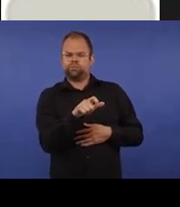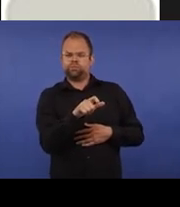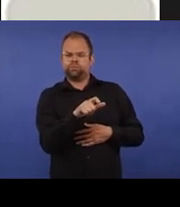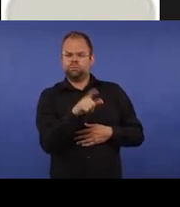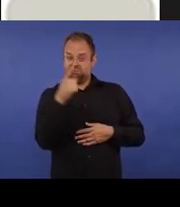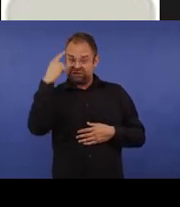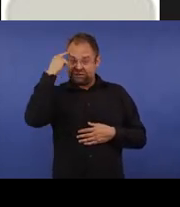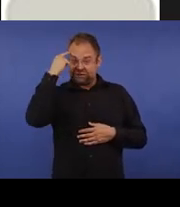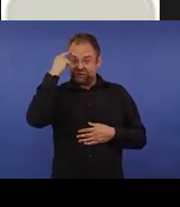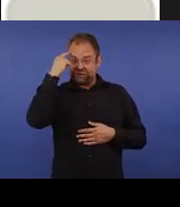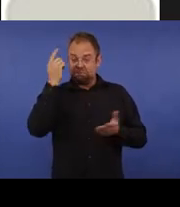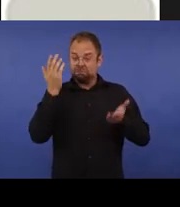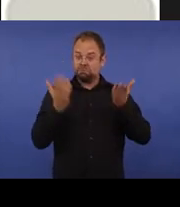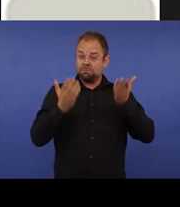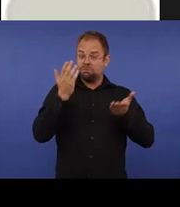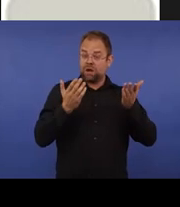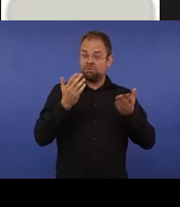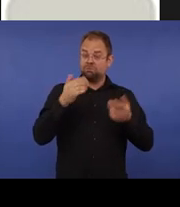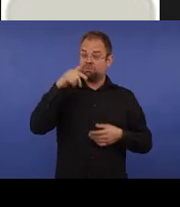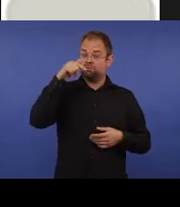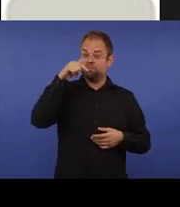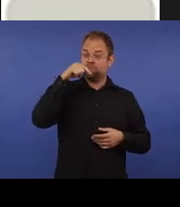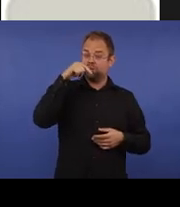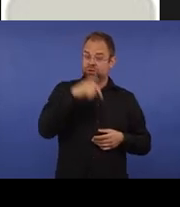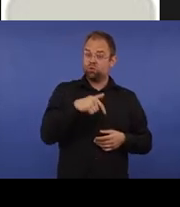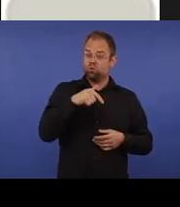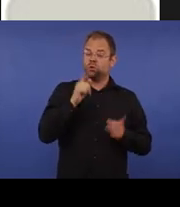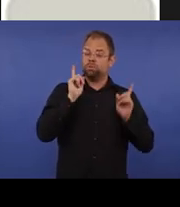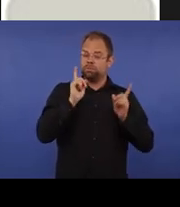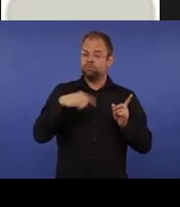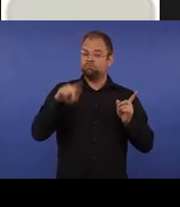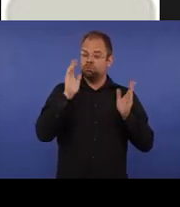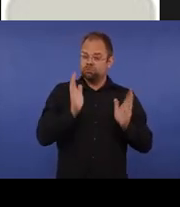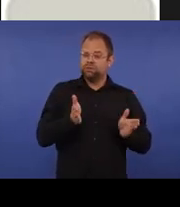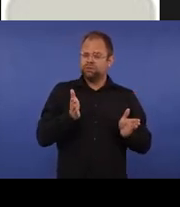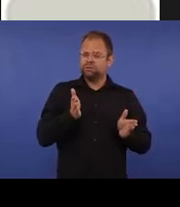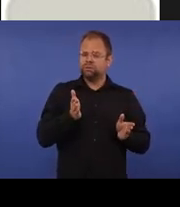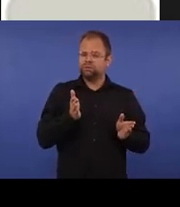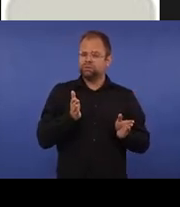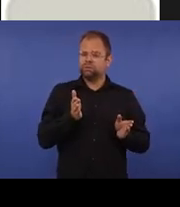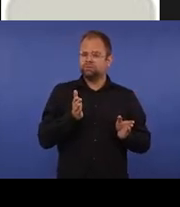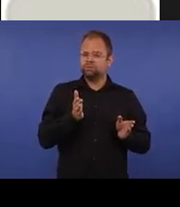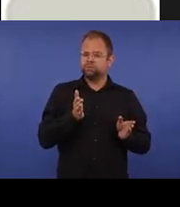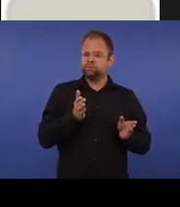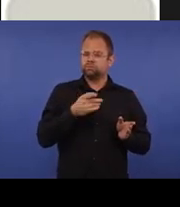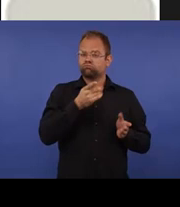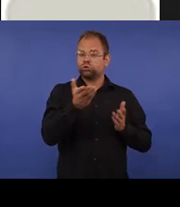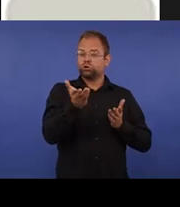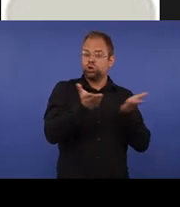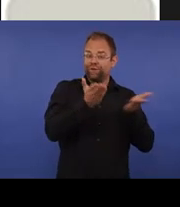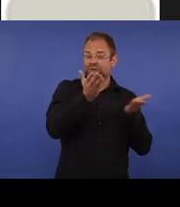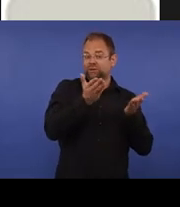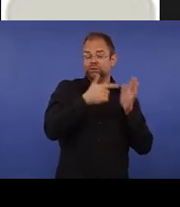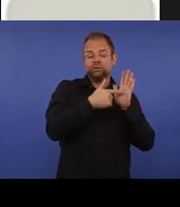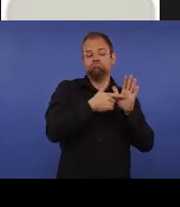services like communicational disabilities to the put disability